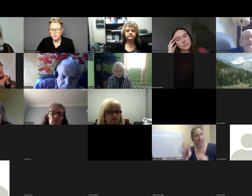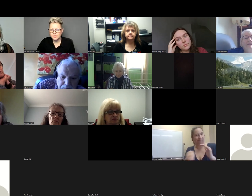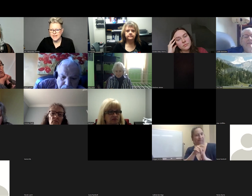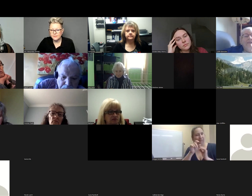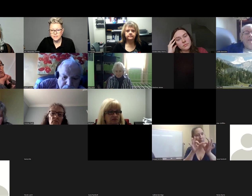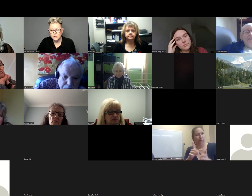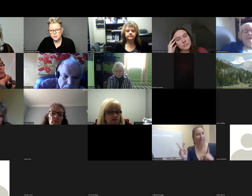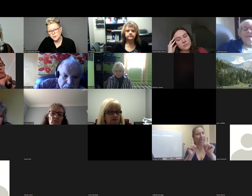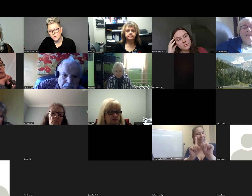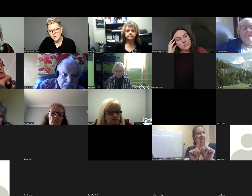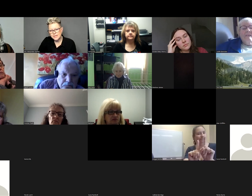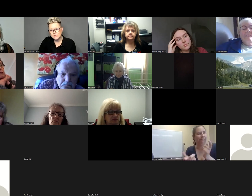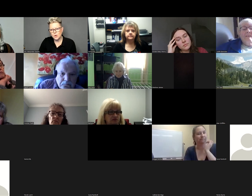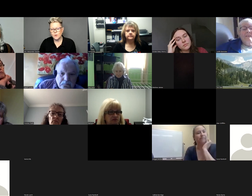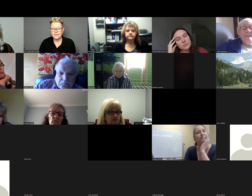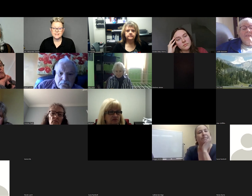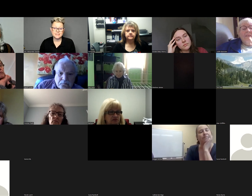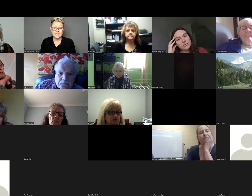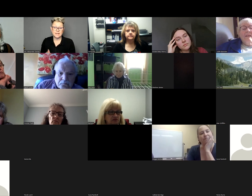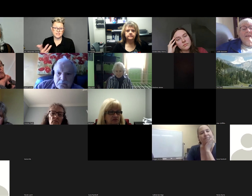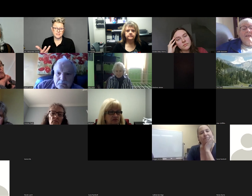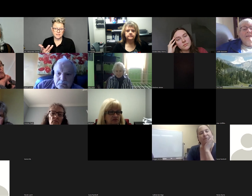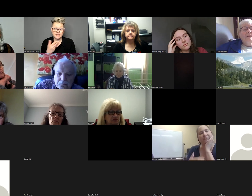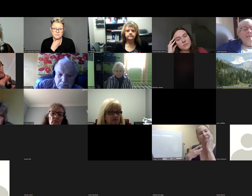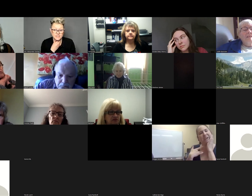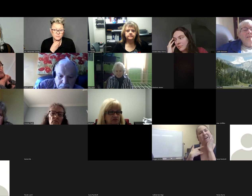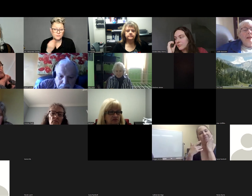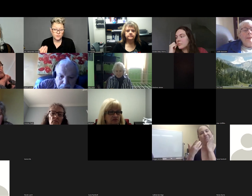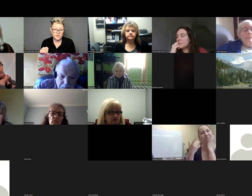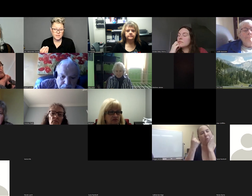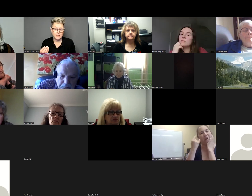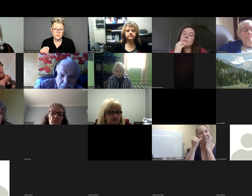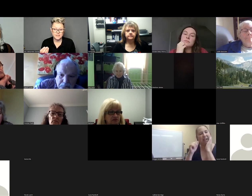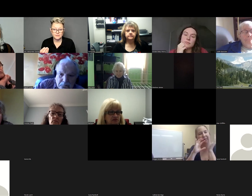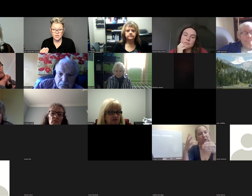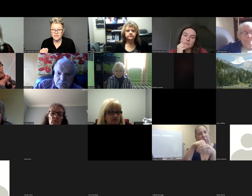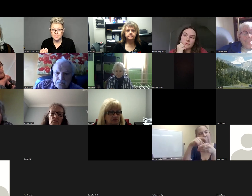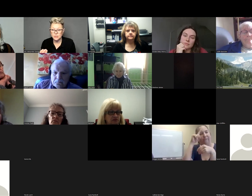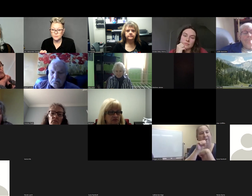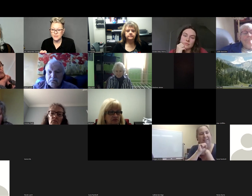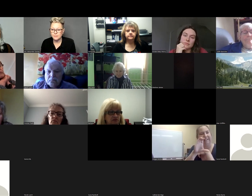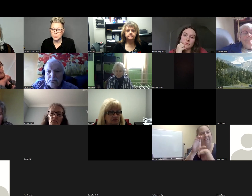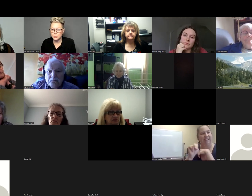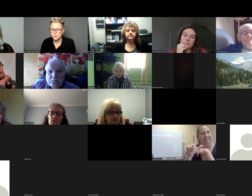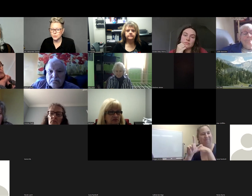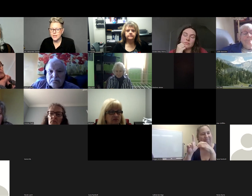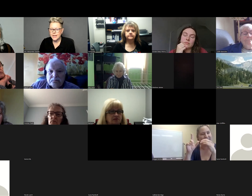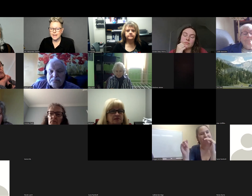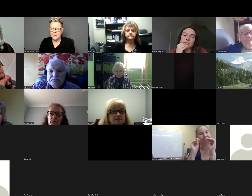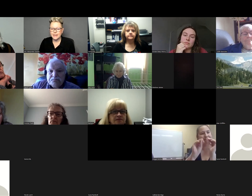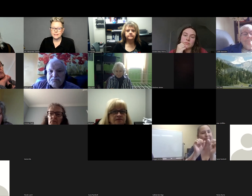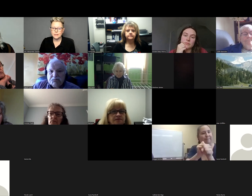really important to have an interpreter. So I guess, is it possible for the deaf client to be able